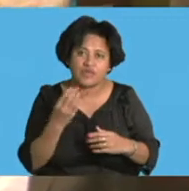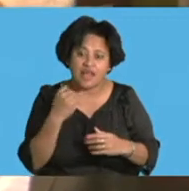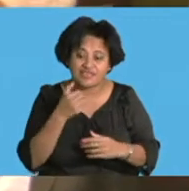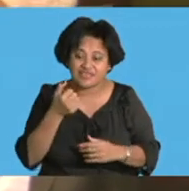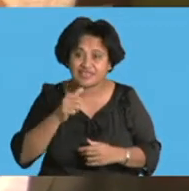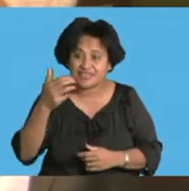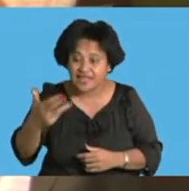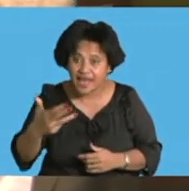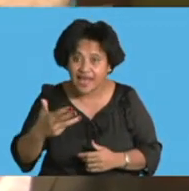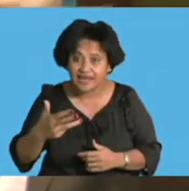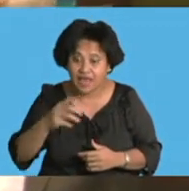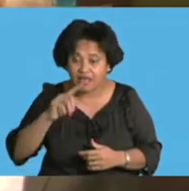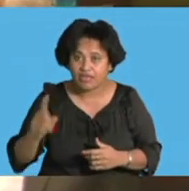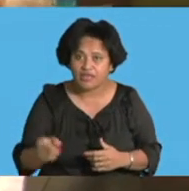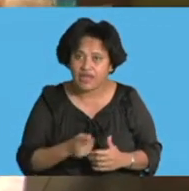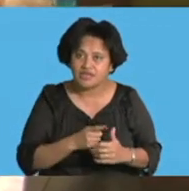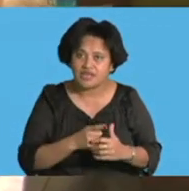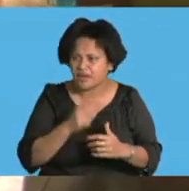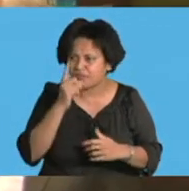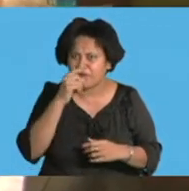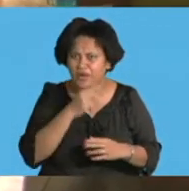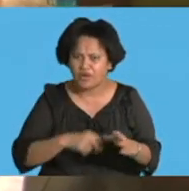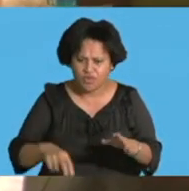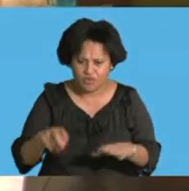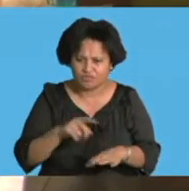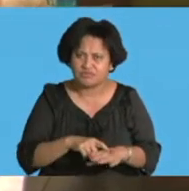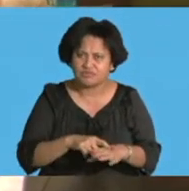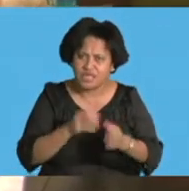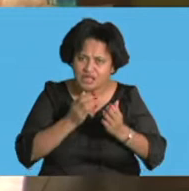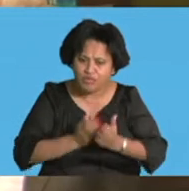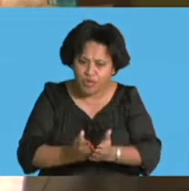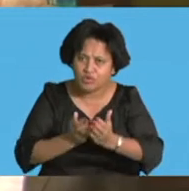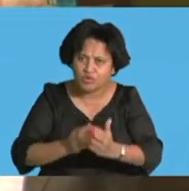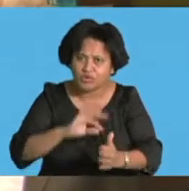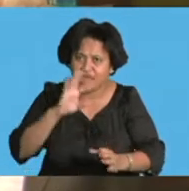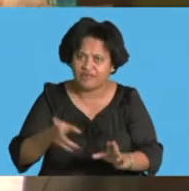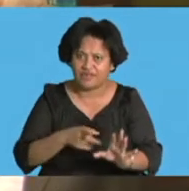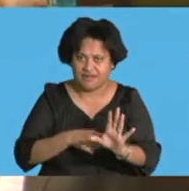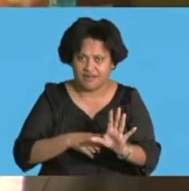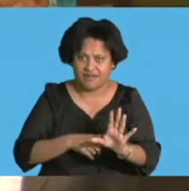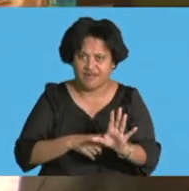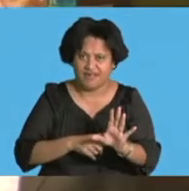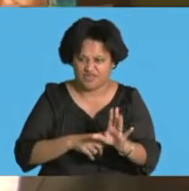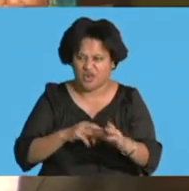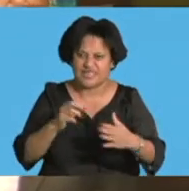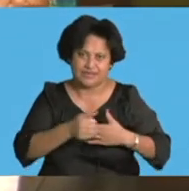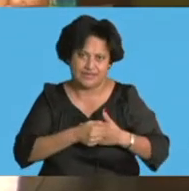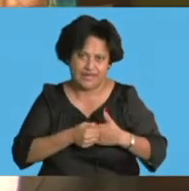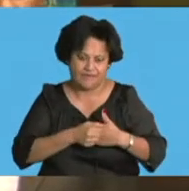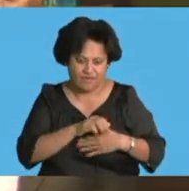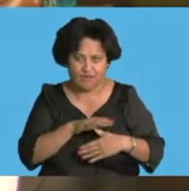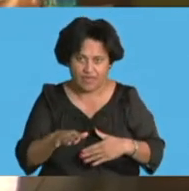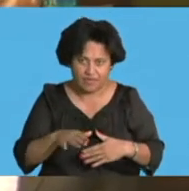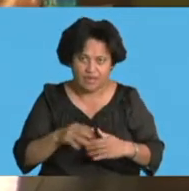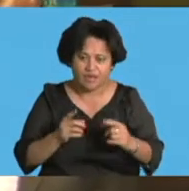369,000 passengers on a yearly basis. This will benefit the maritime industry through providing ship safety enhancement,